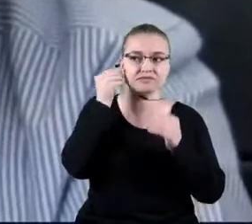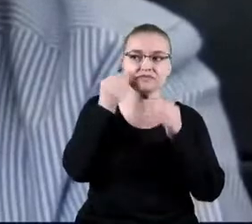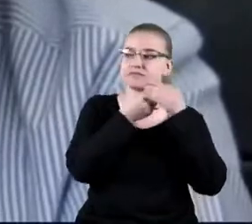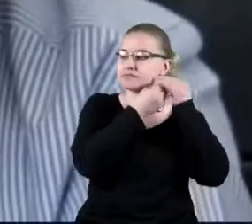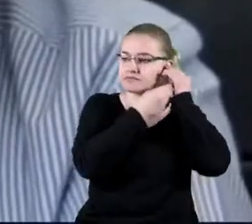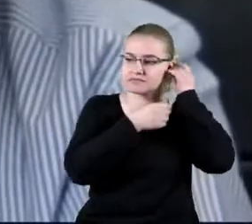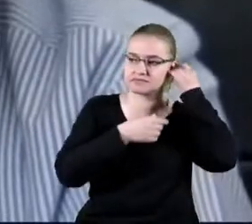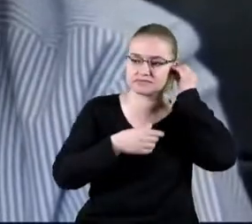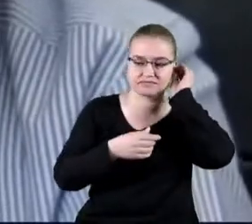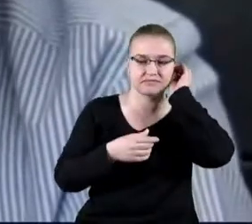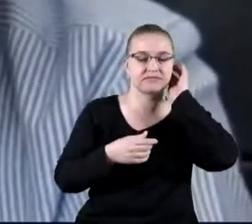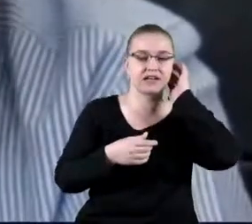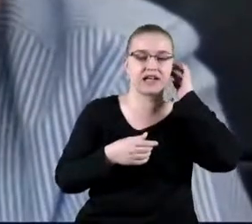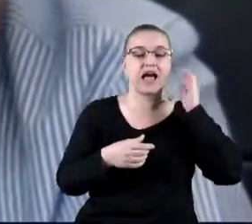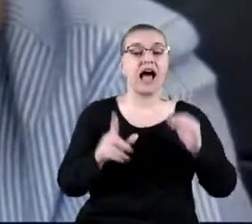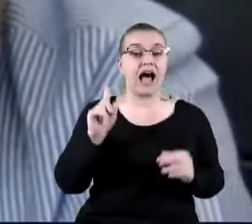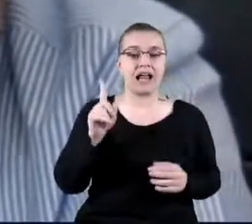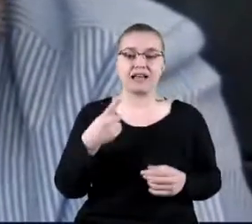COVID.